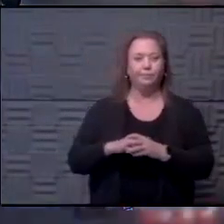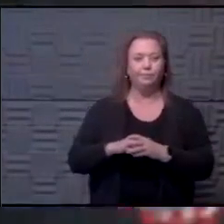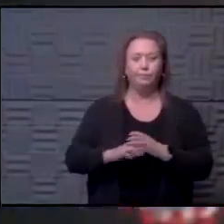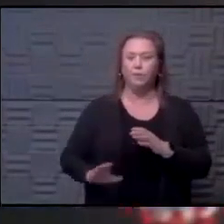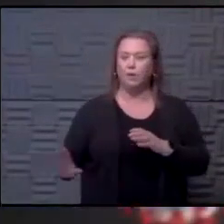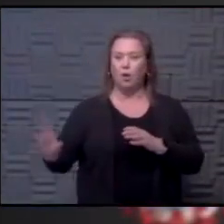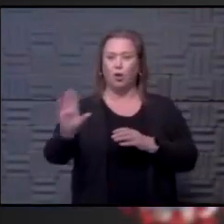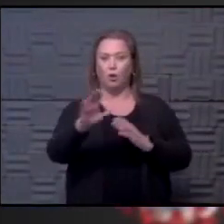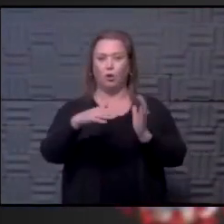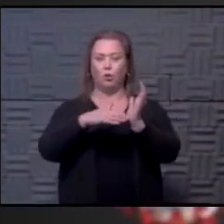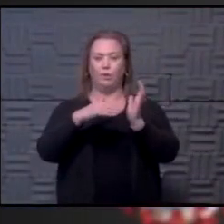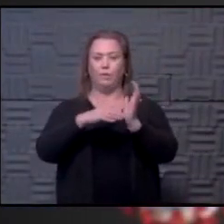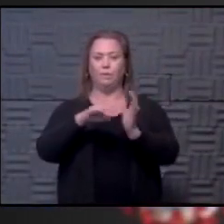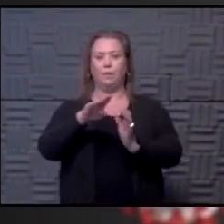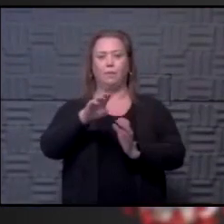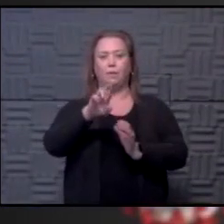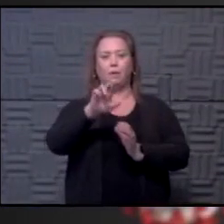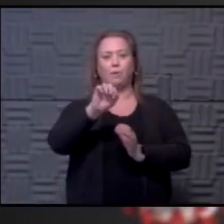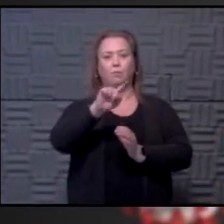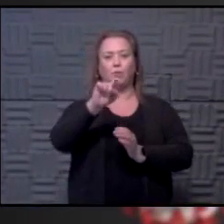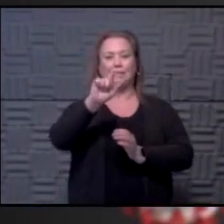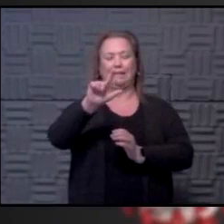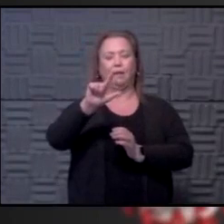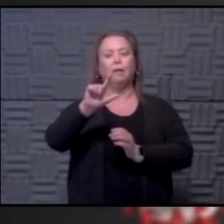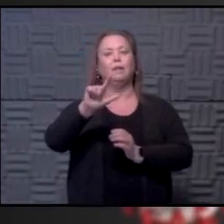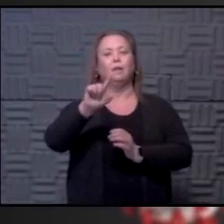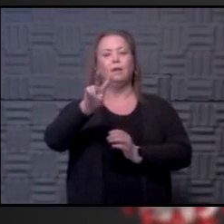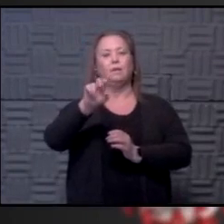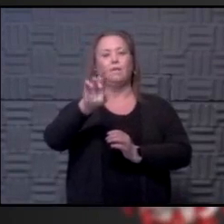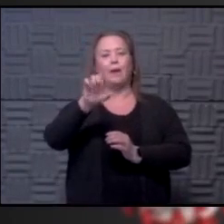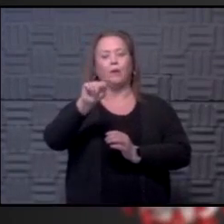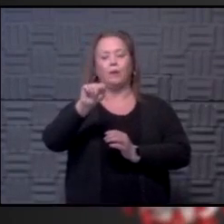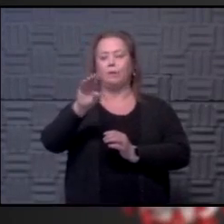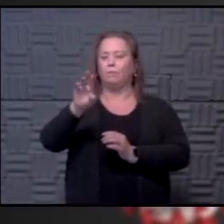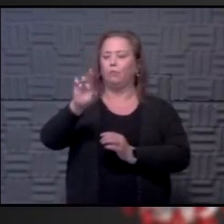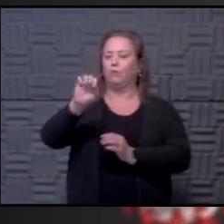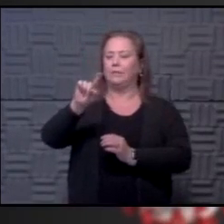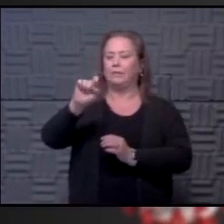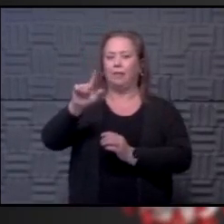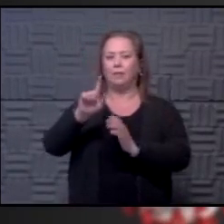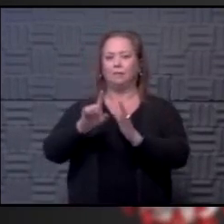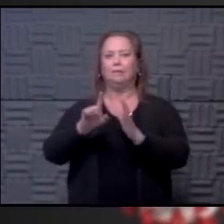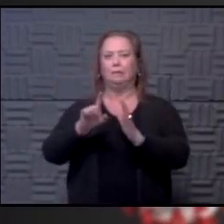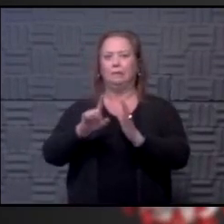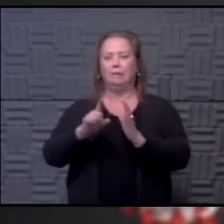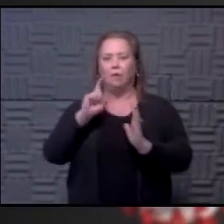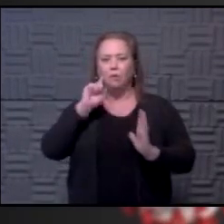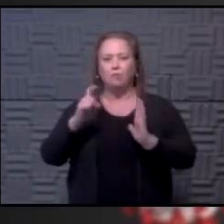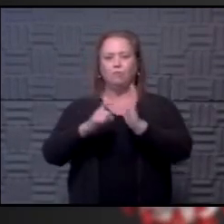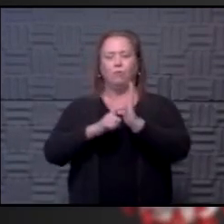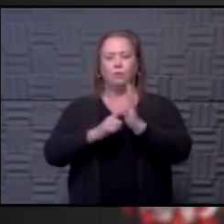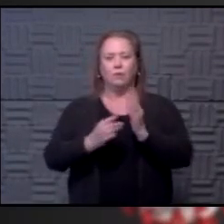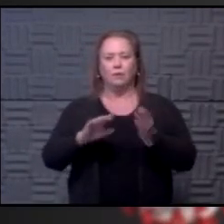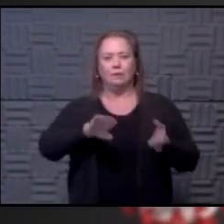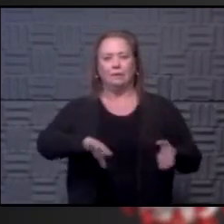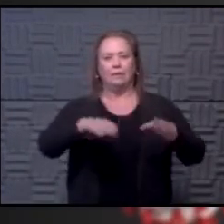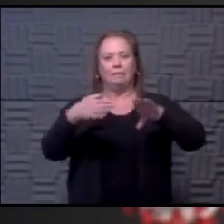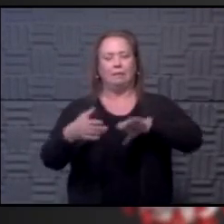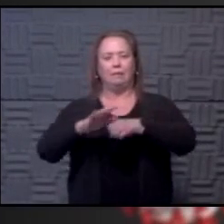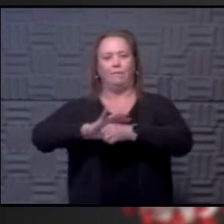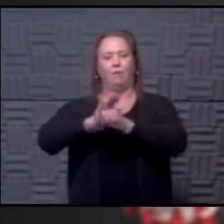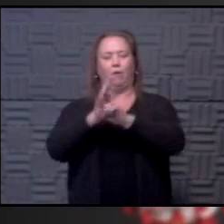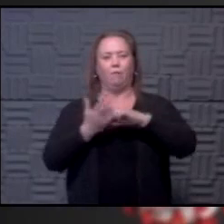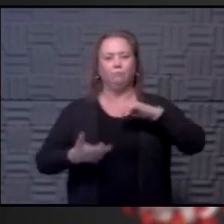all nervous about the Brazil variant? The New York Times says Brazil is seeing a record number of COVID-19 deaths and the spread of a more contagious virus